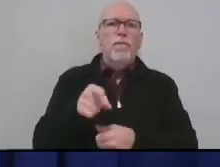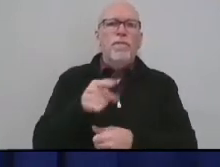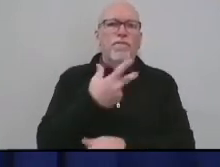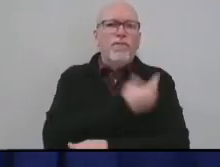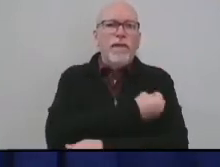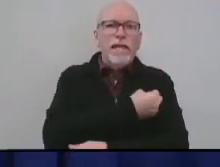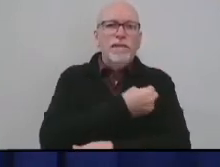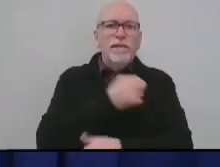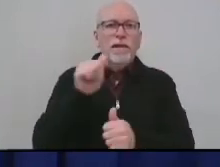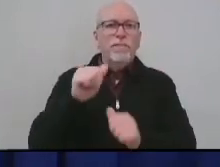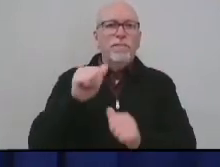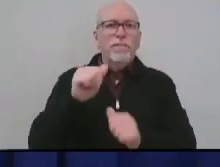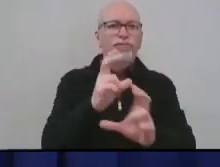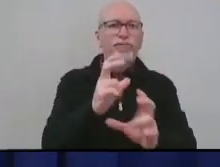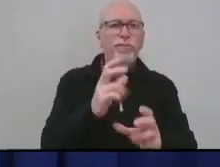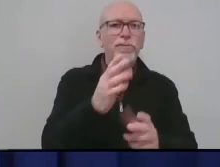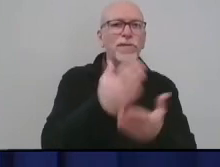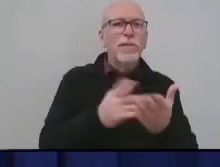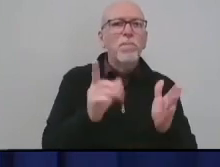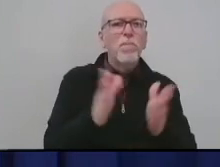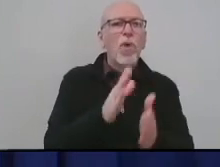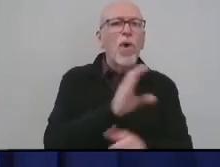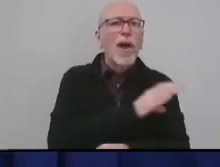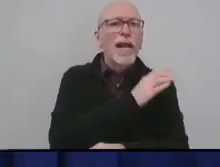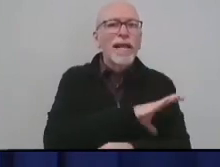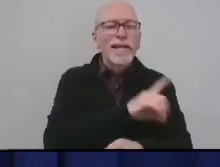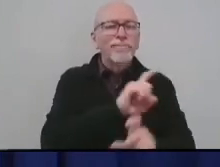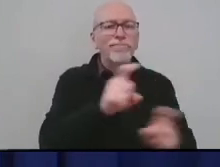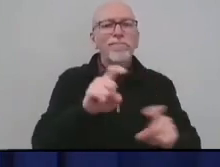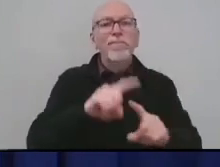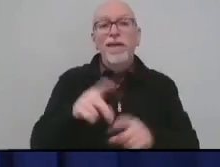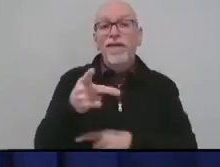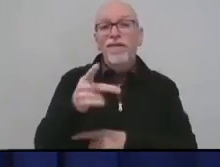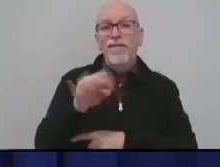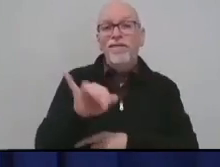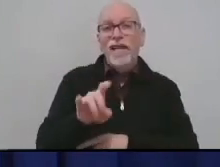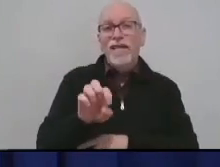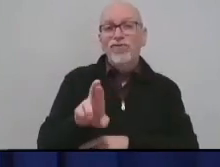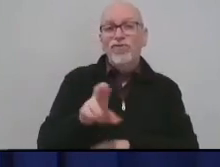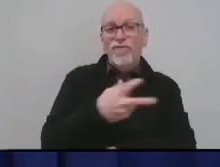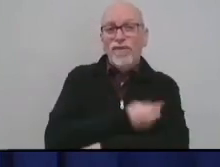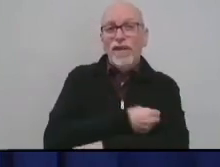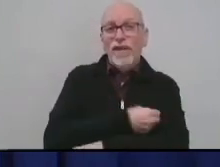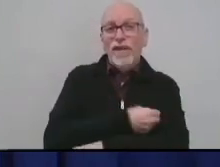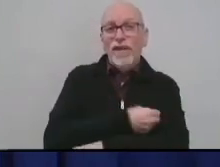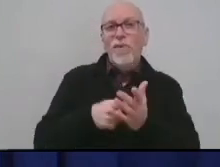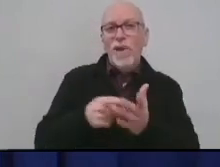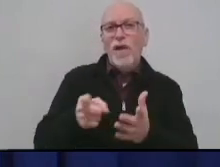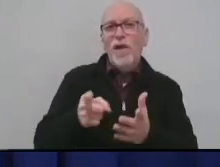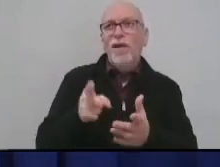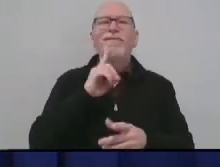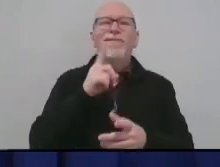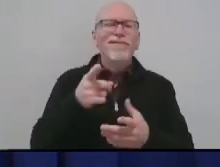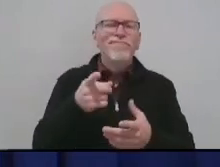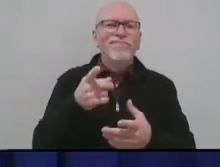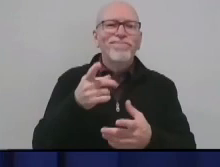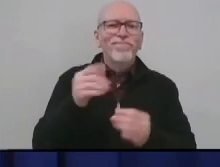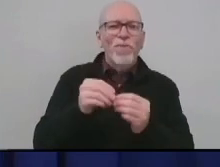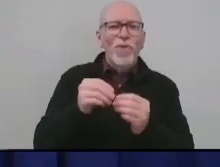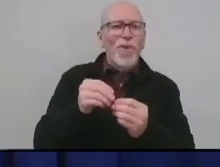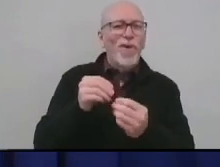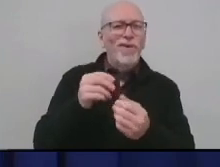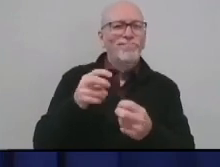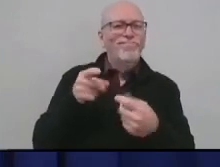of these smaller clinics, but it's the Pfizer vaccine, which requires the ultra-low storage, But as we